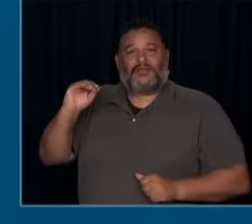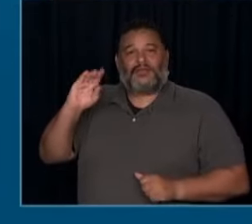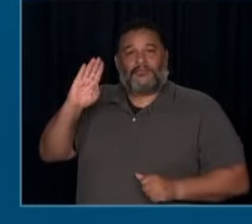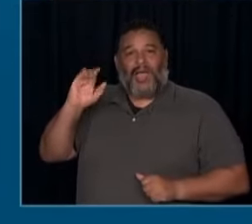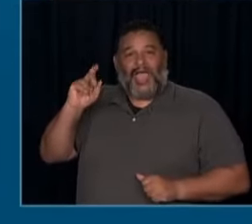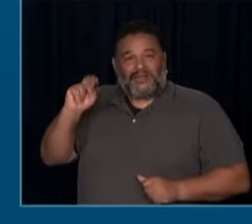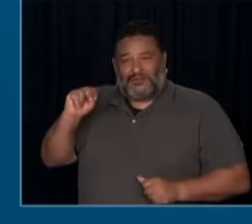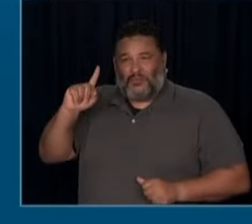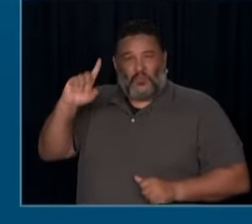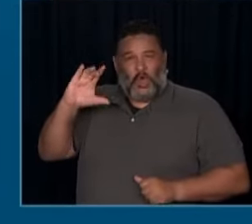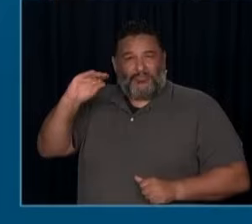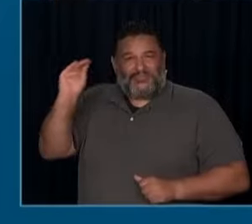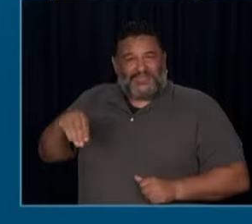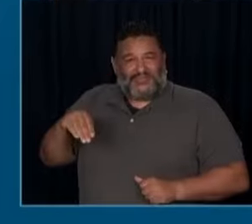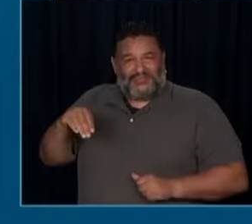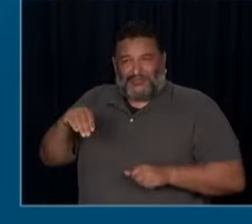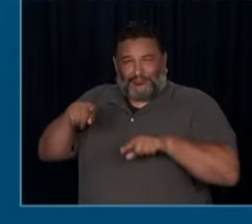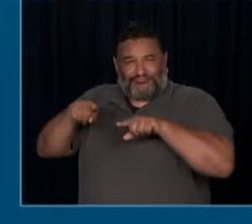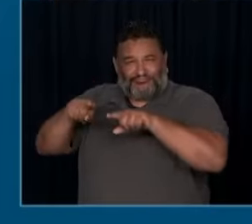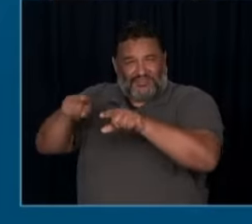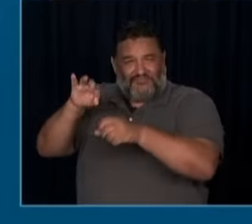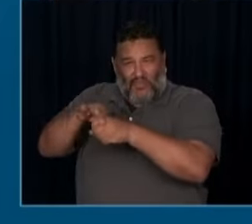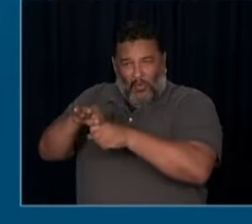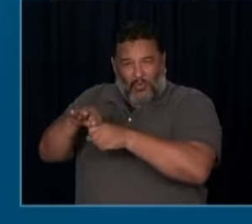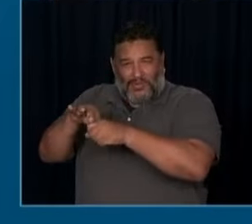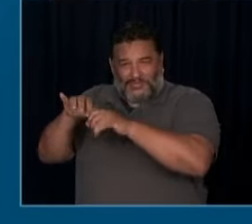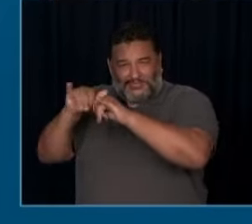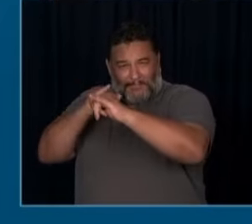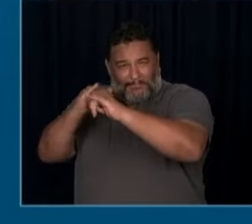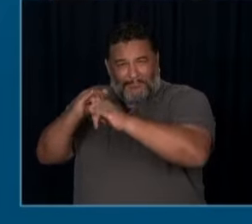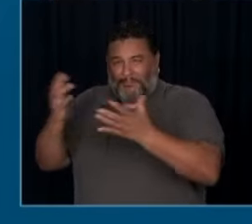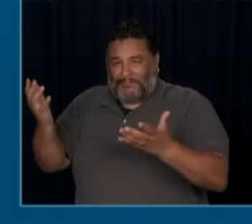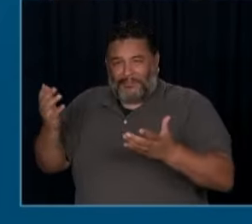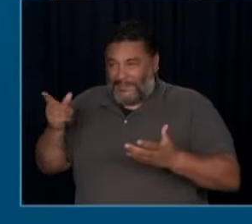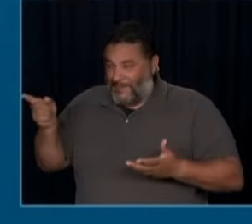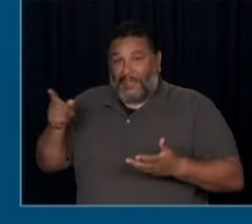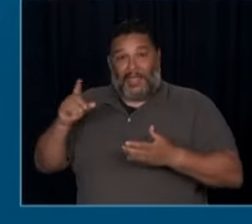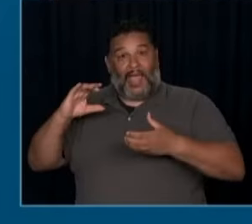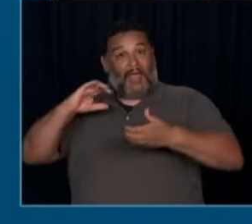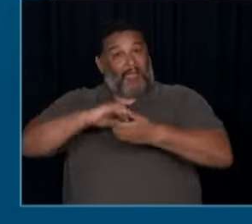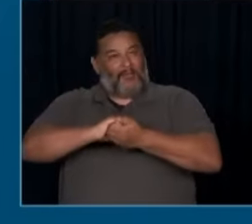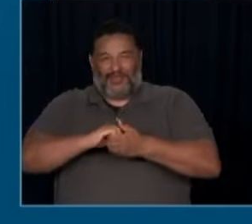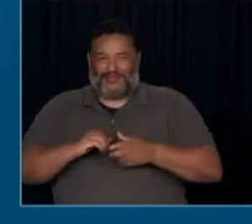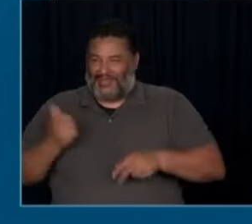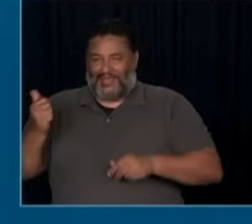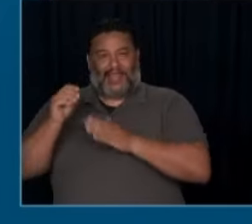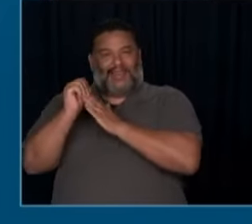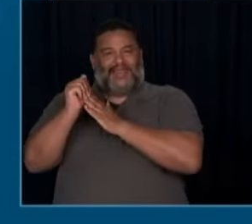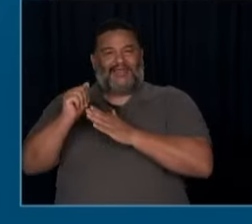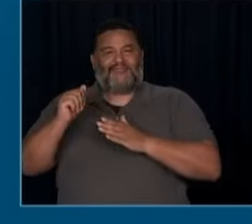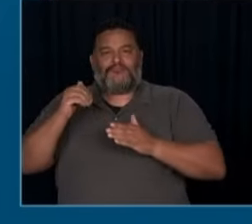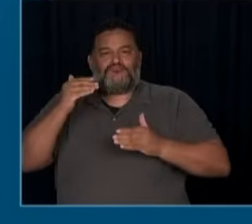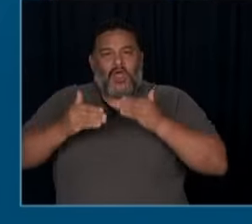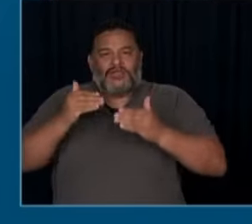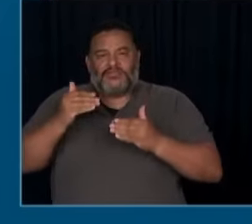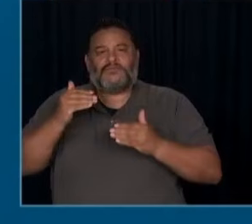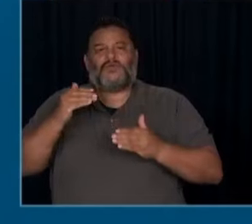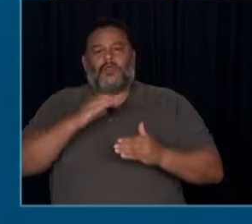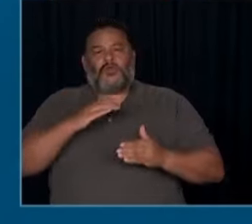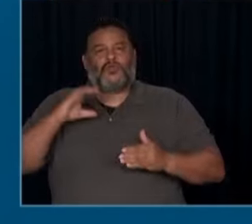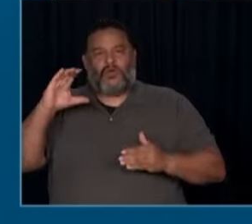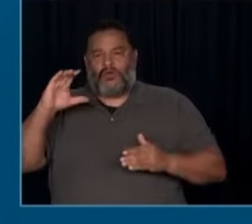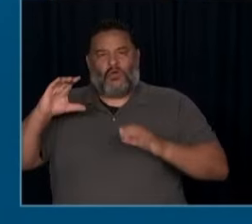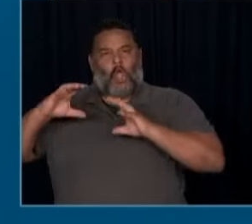Biden 100% of the time. He wants to act like he's bipartisan. He was the leader of the Progressive Caucus. That's where all the ideas that we scratch